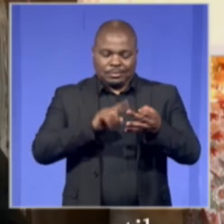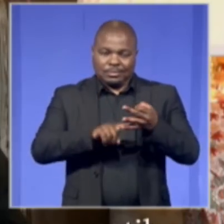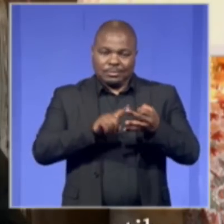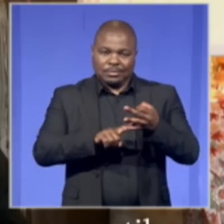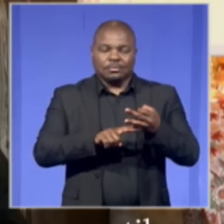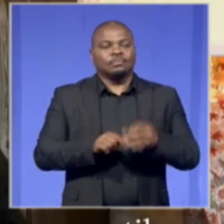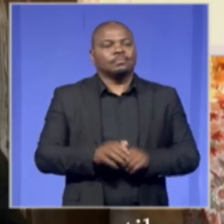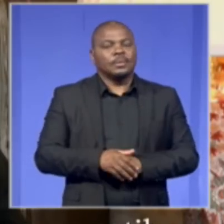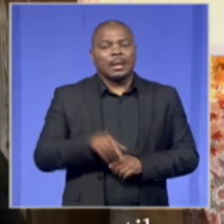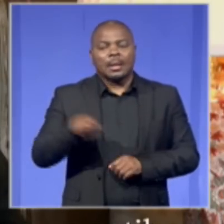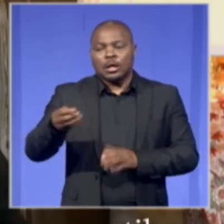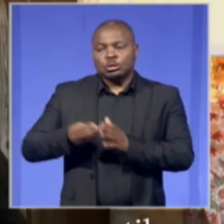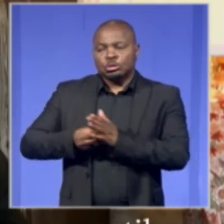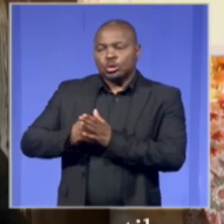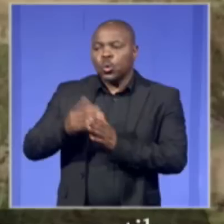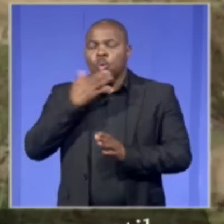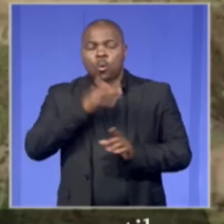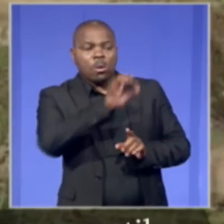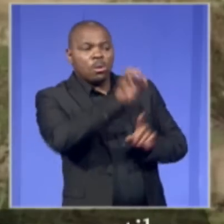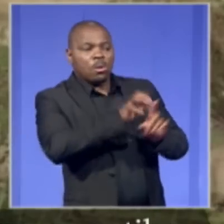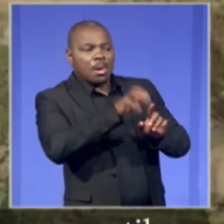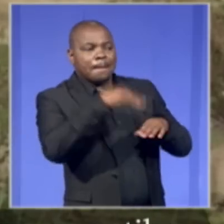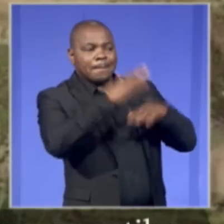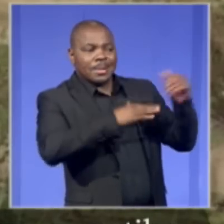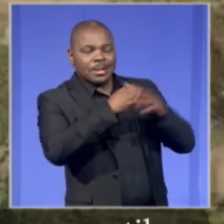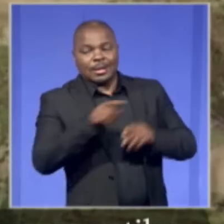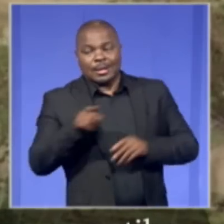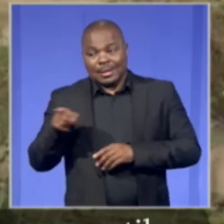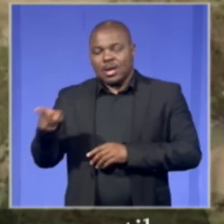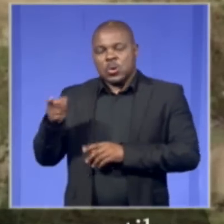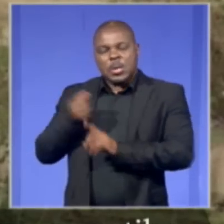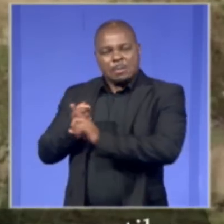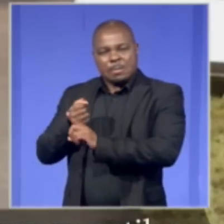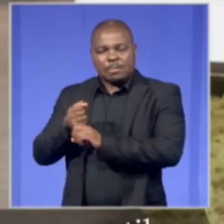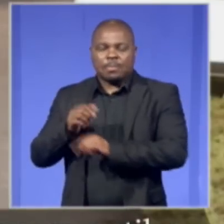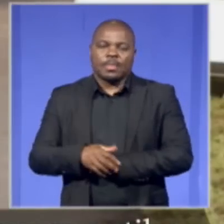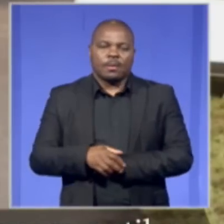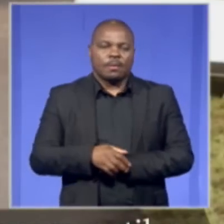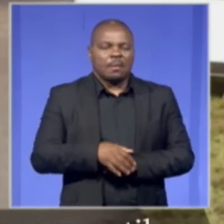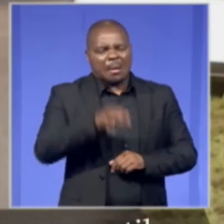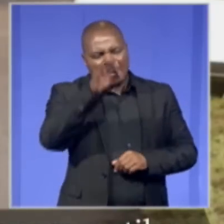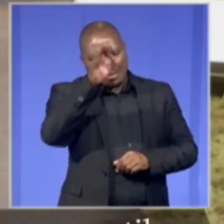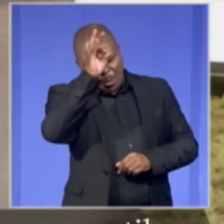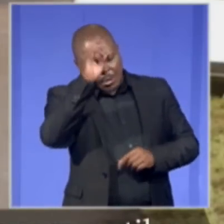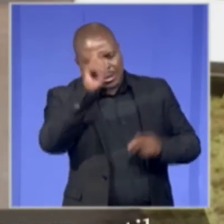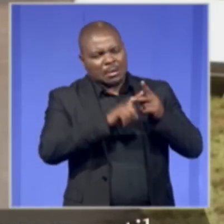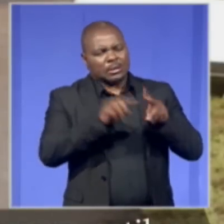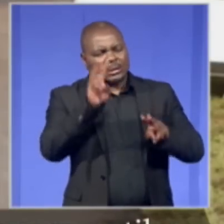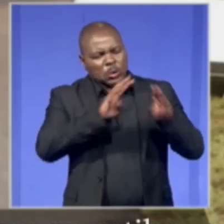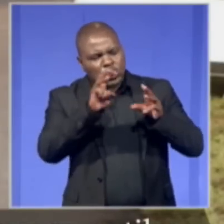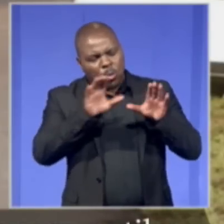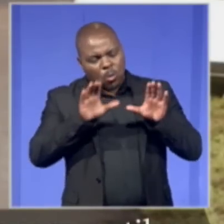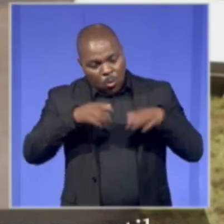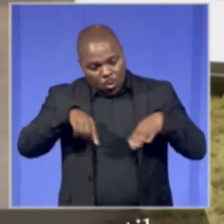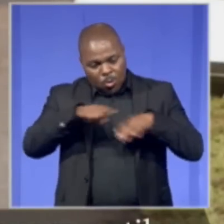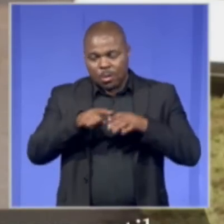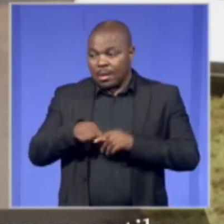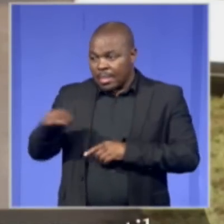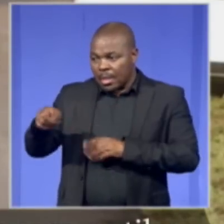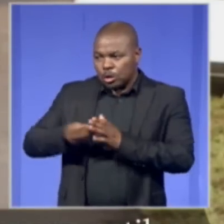against the construction mafia, our law enforcement agencies are decisively dealing with